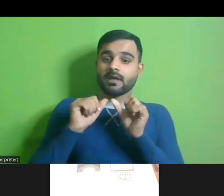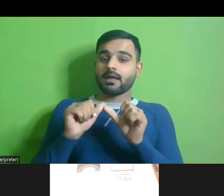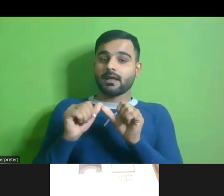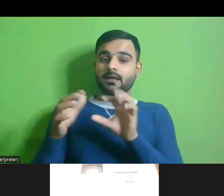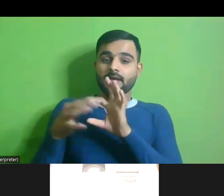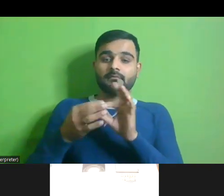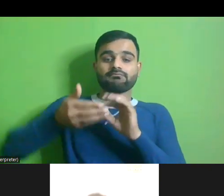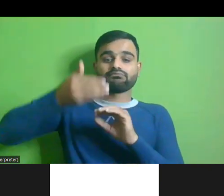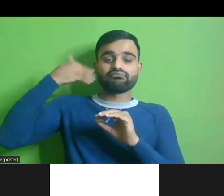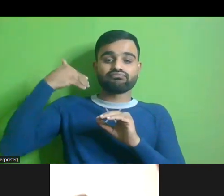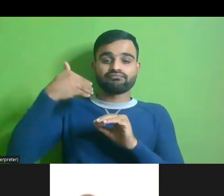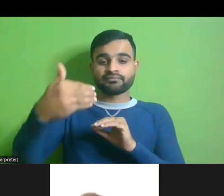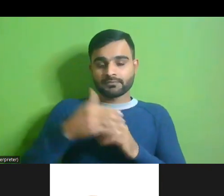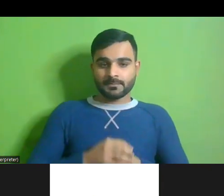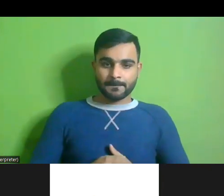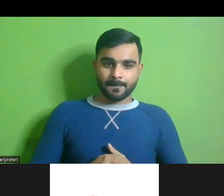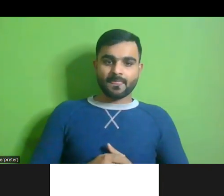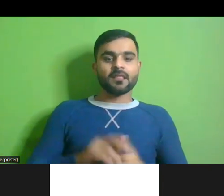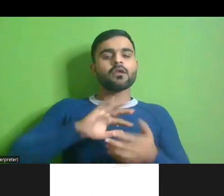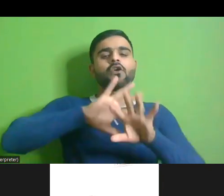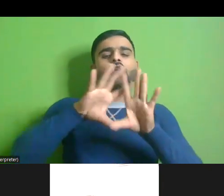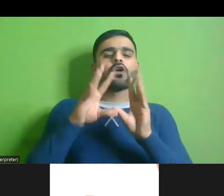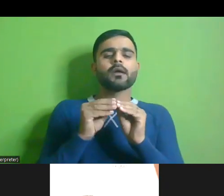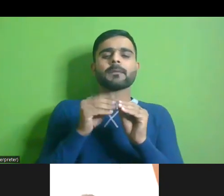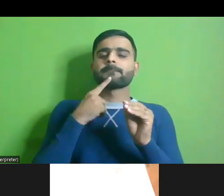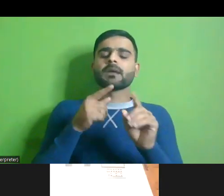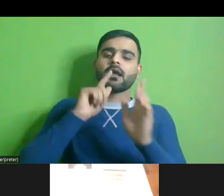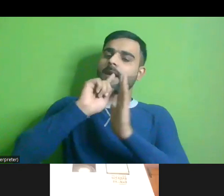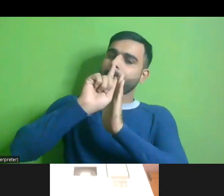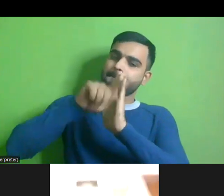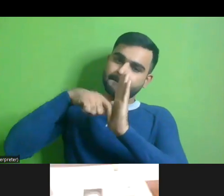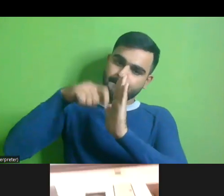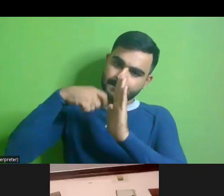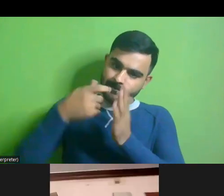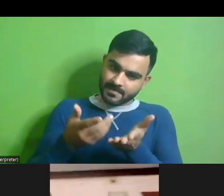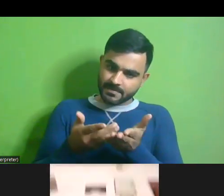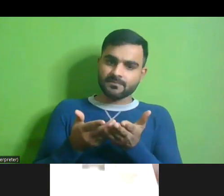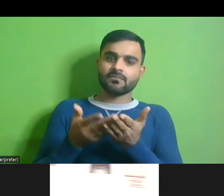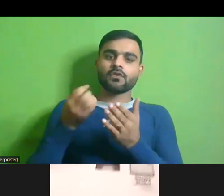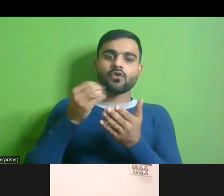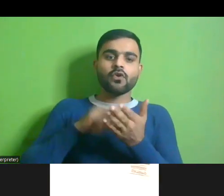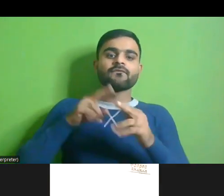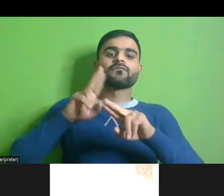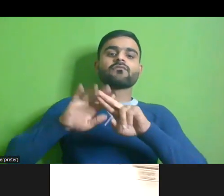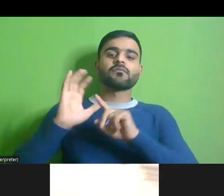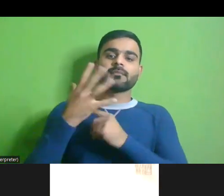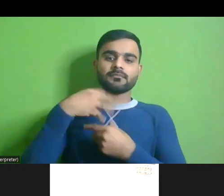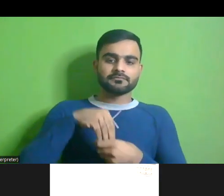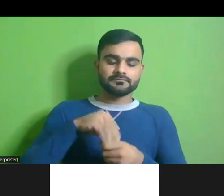in the past. And so I think all of these like kind of projects of cultural